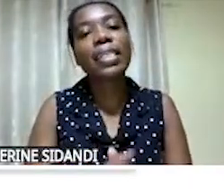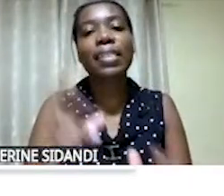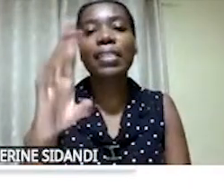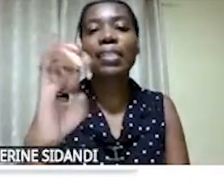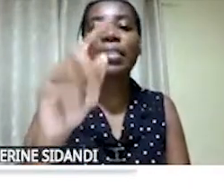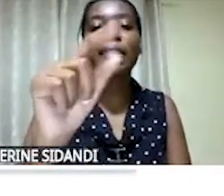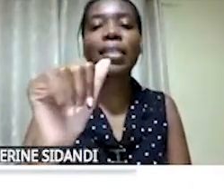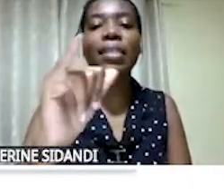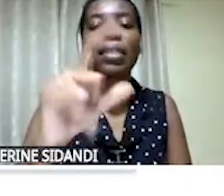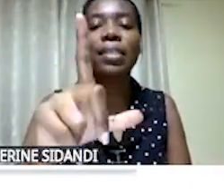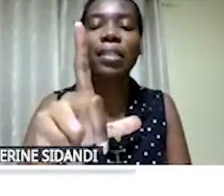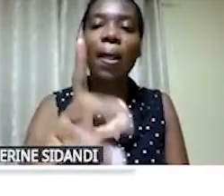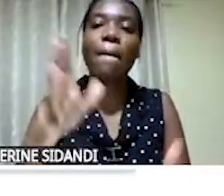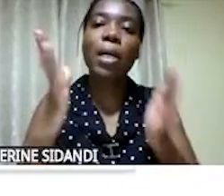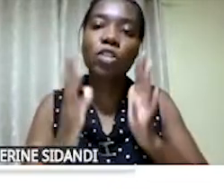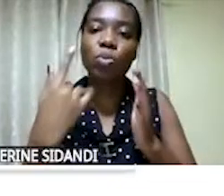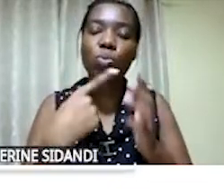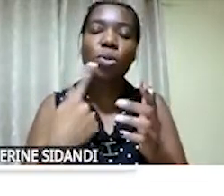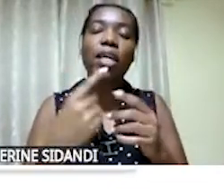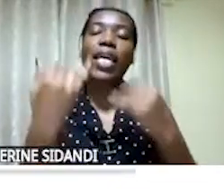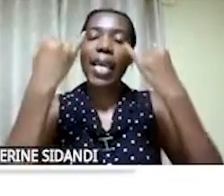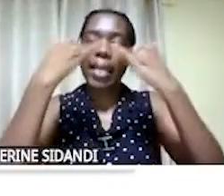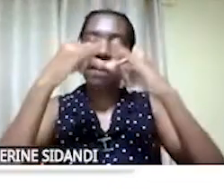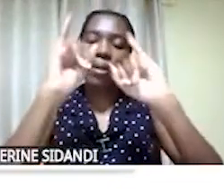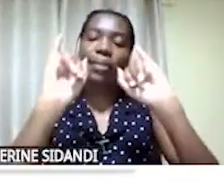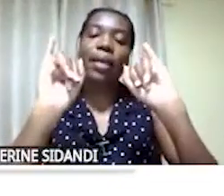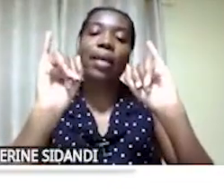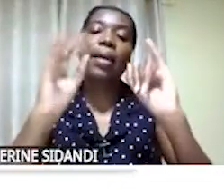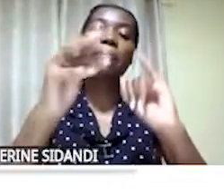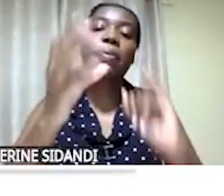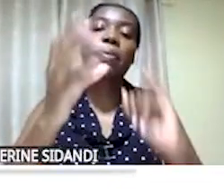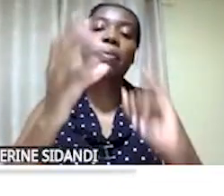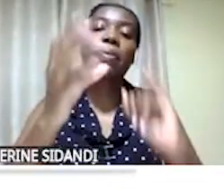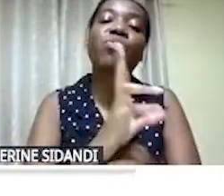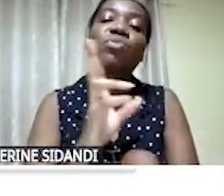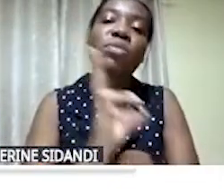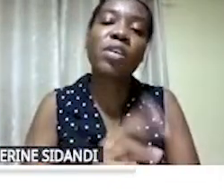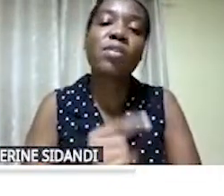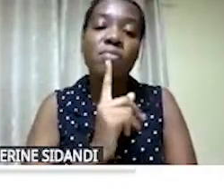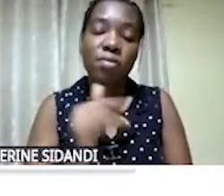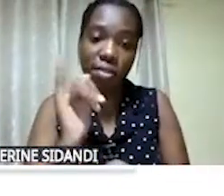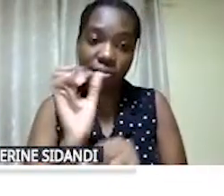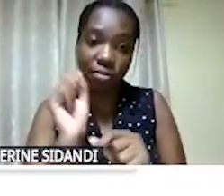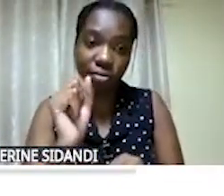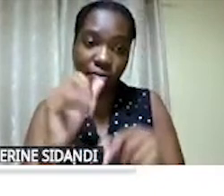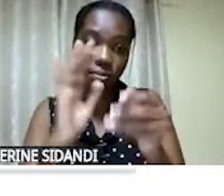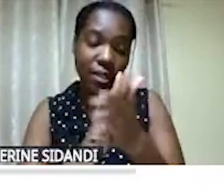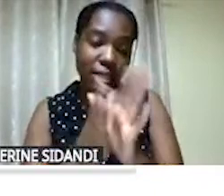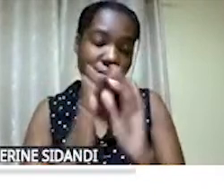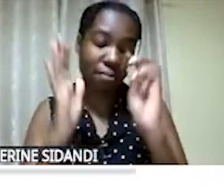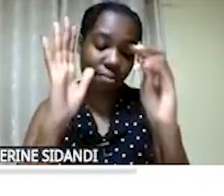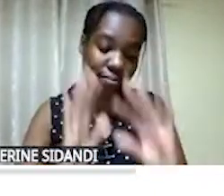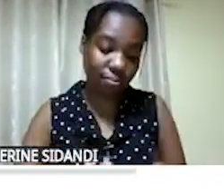is an independent M-Pesa user. So you want to embed your key differentiating factor into